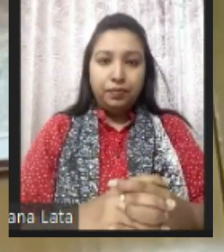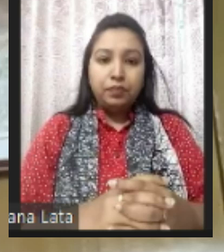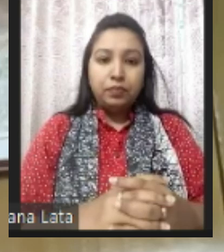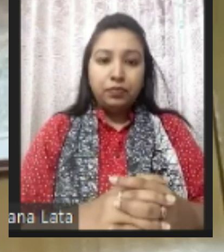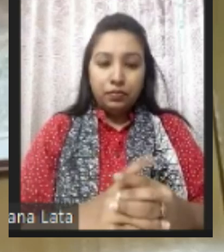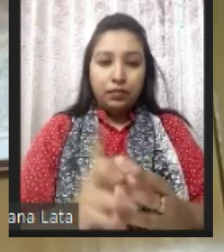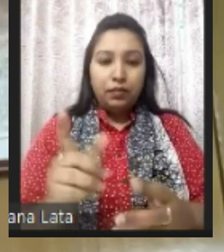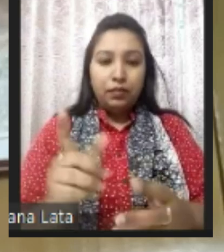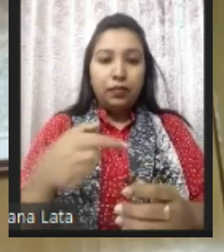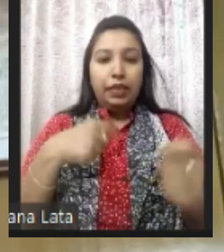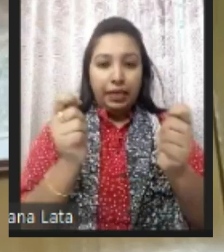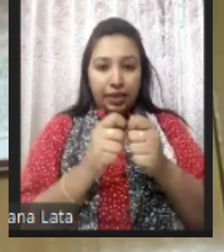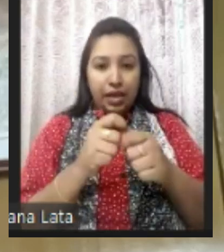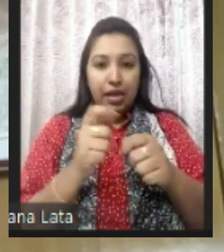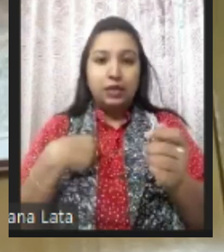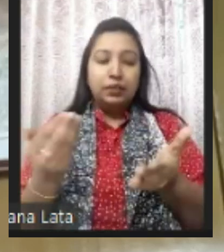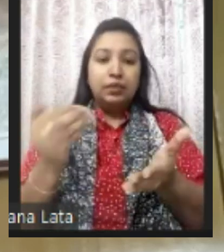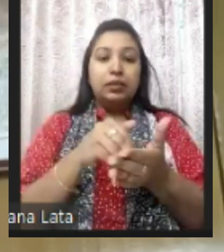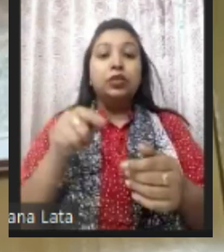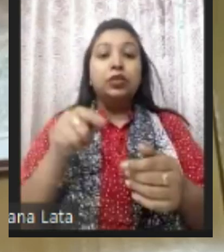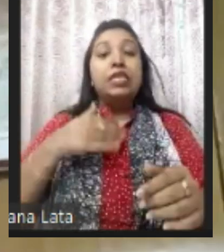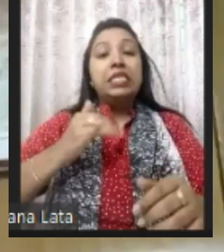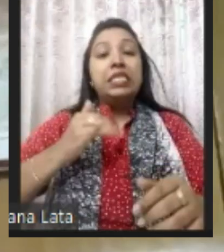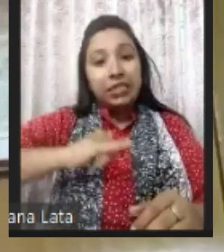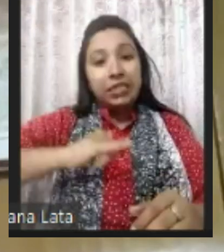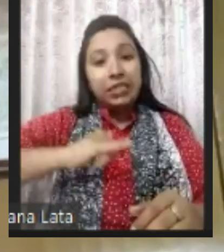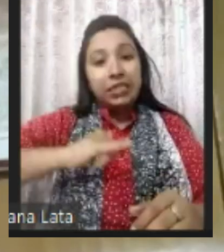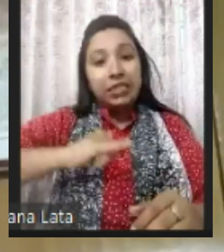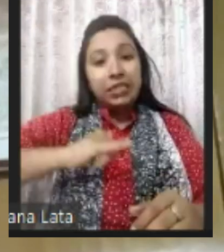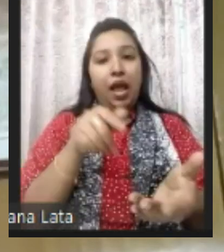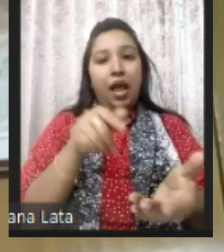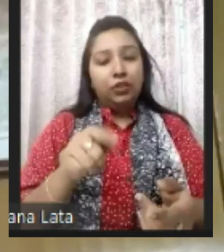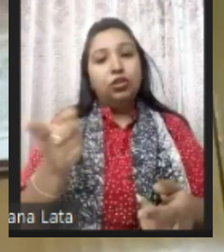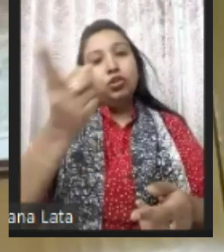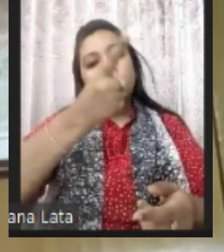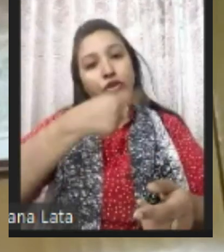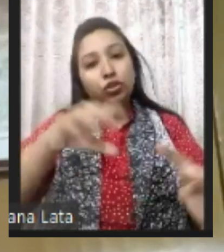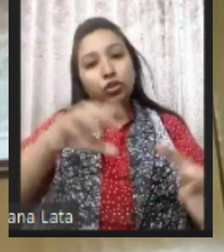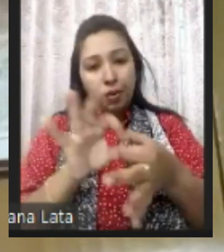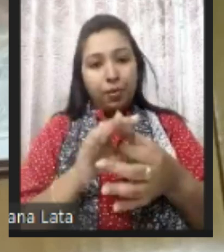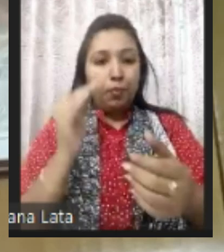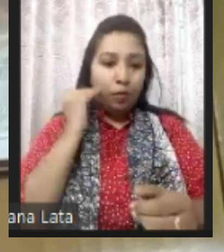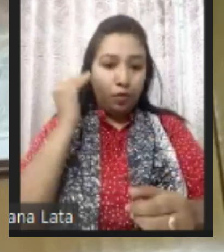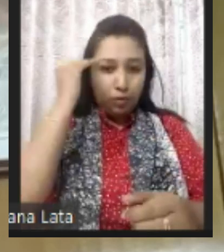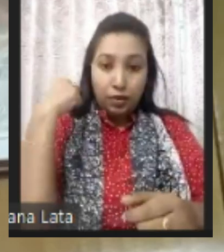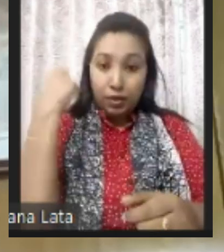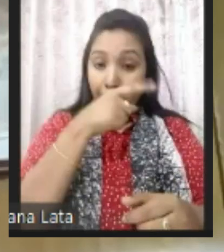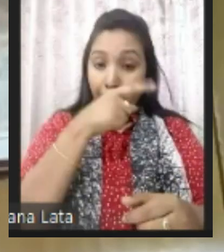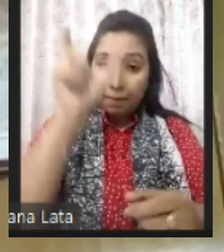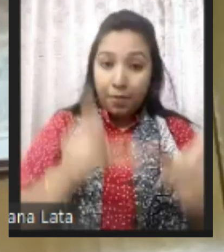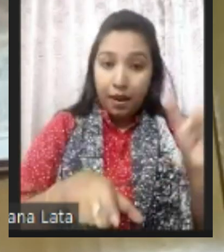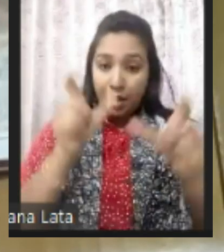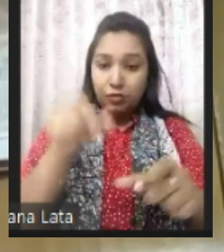internationally to ensure equal participation of all citizens, including persons with disabilities, in